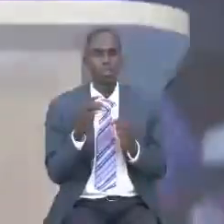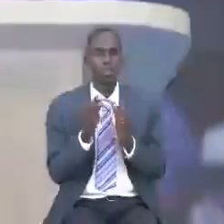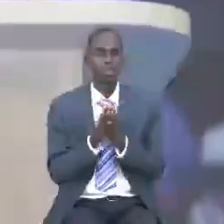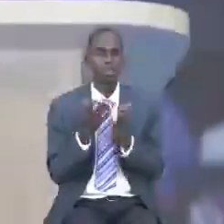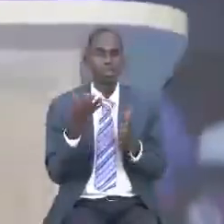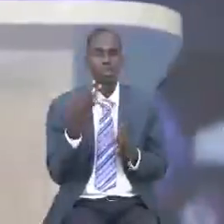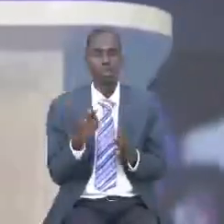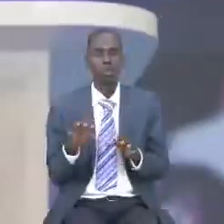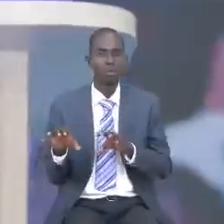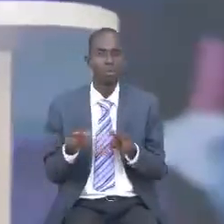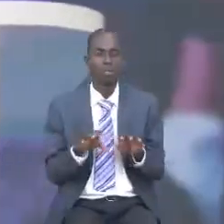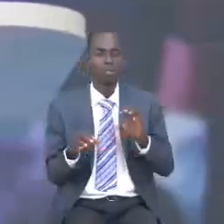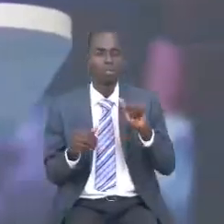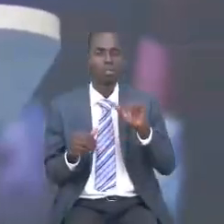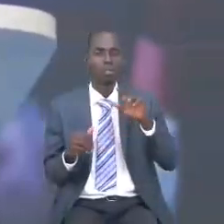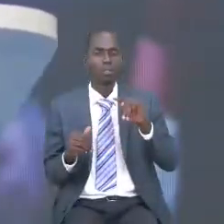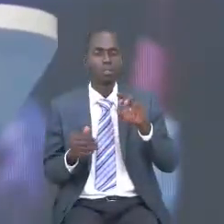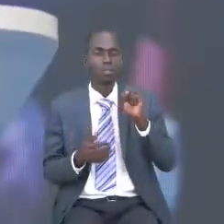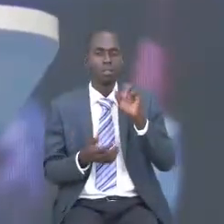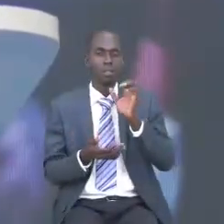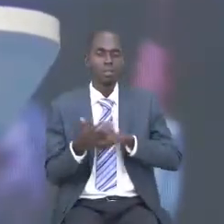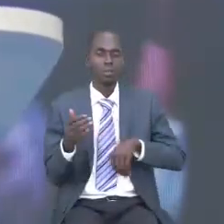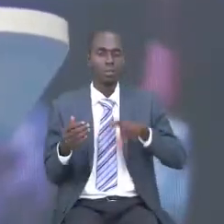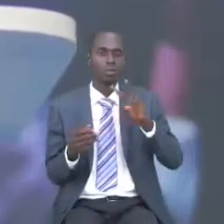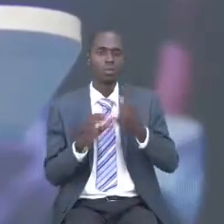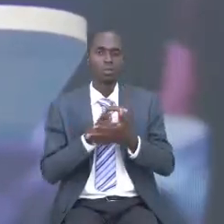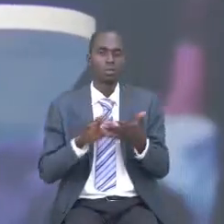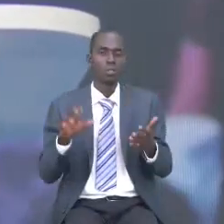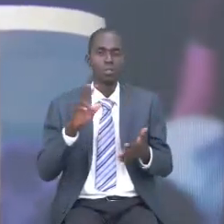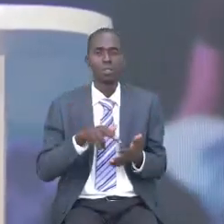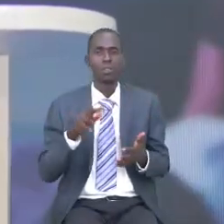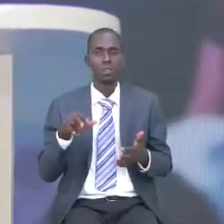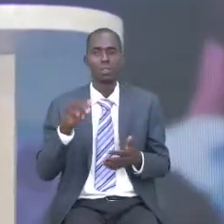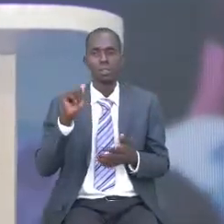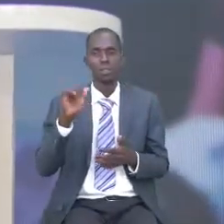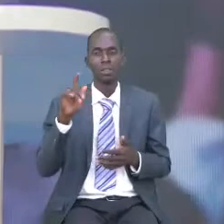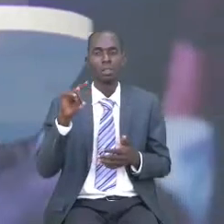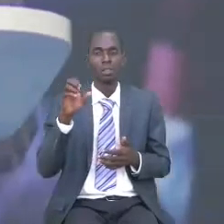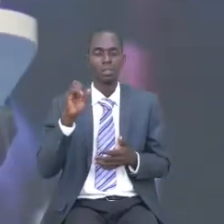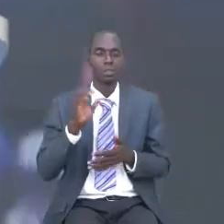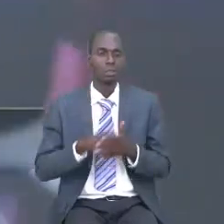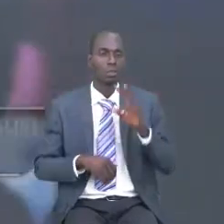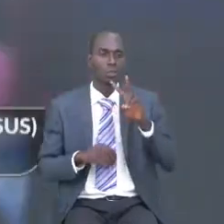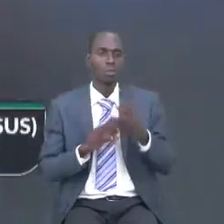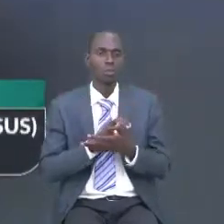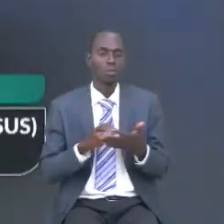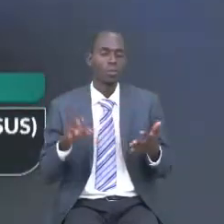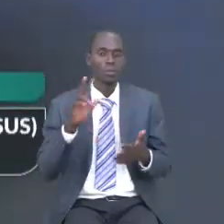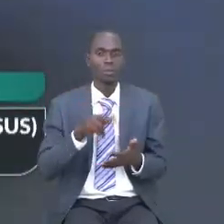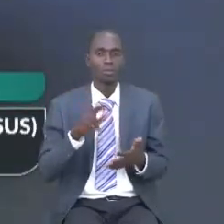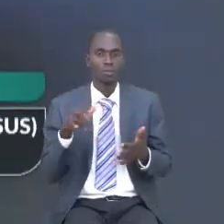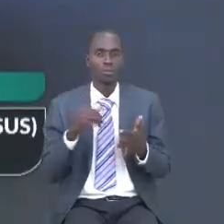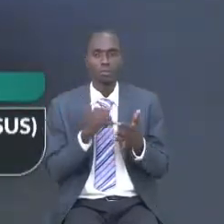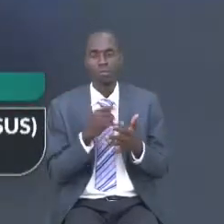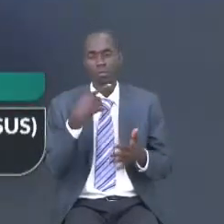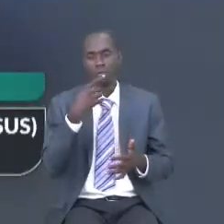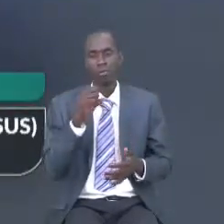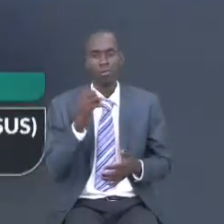2, reading from verse 33, Acts chapter 2, verse 33, it